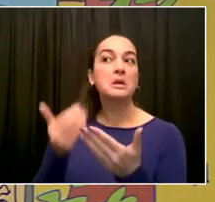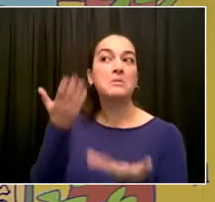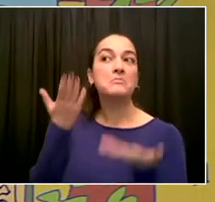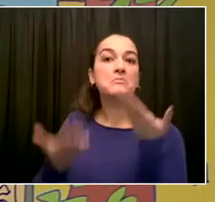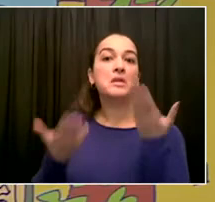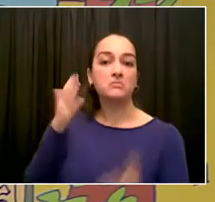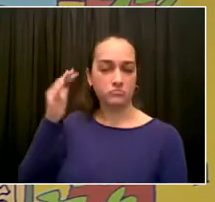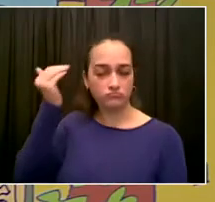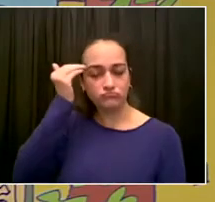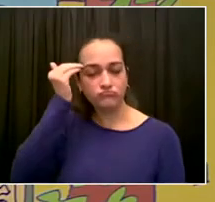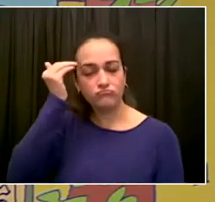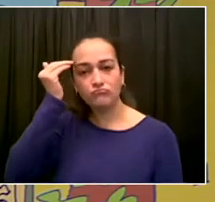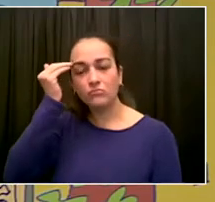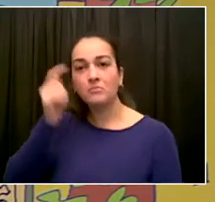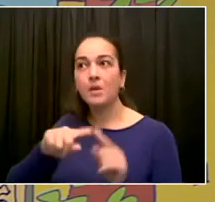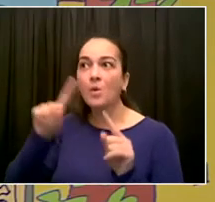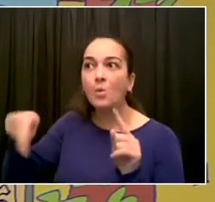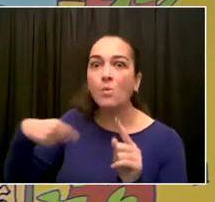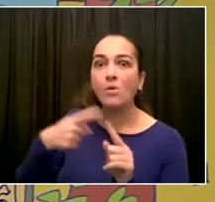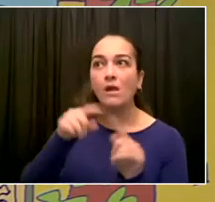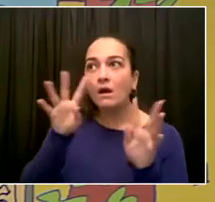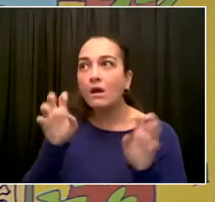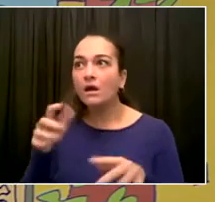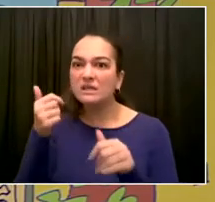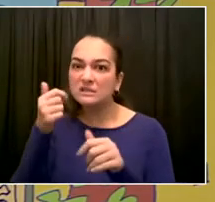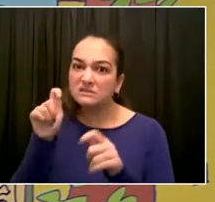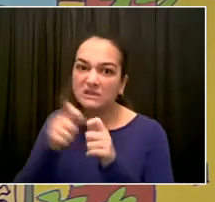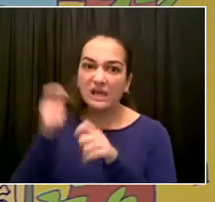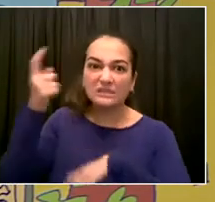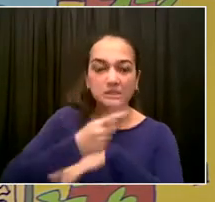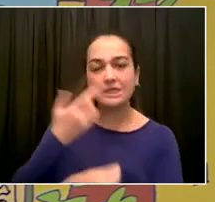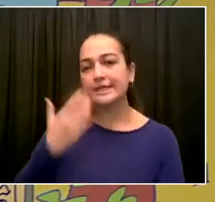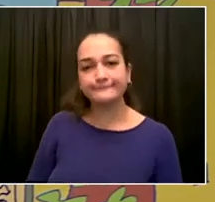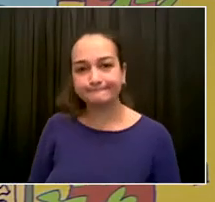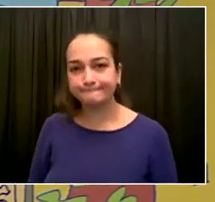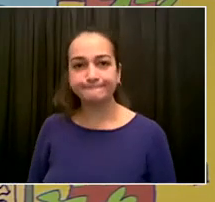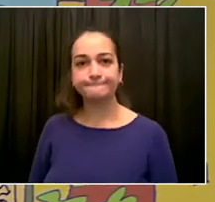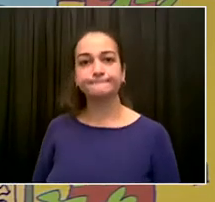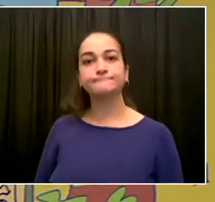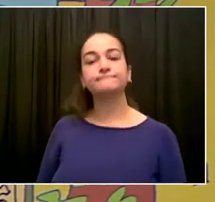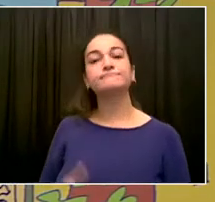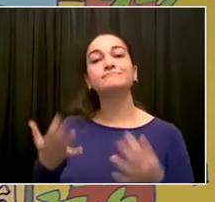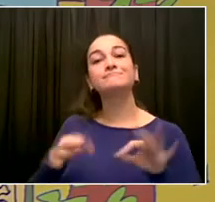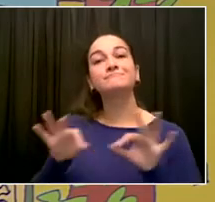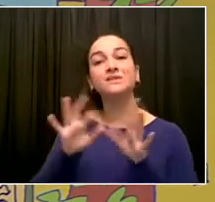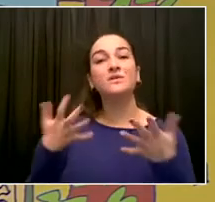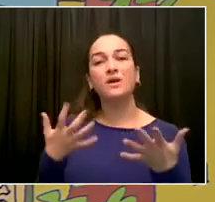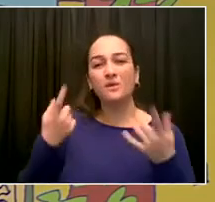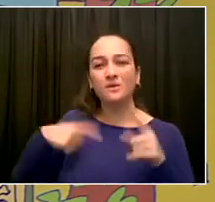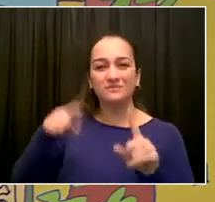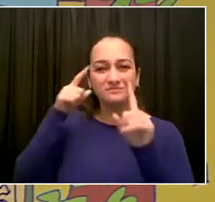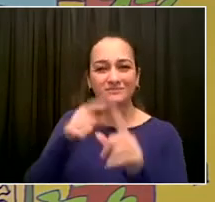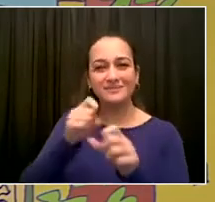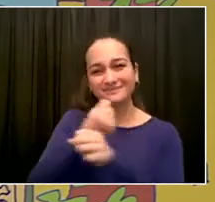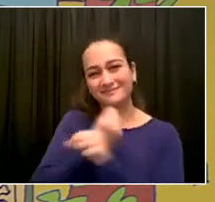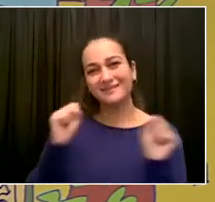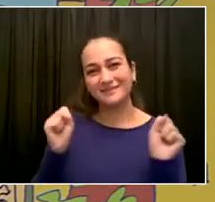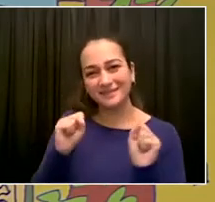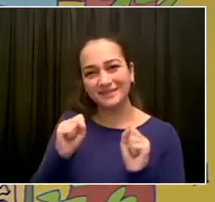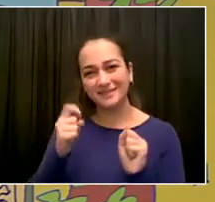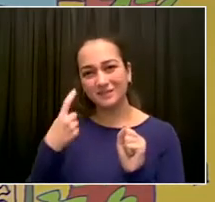Chief and the Chancellor to speak to this, either one, that you can do scanning in a way that